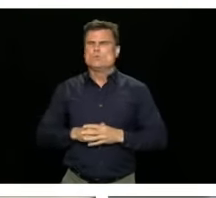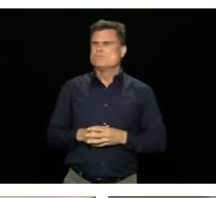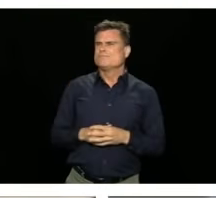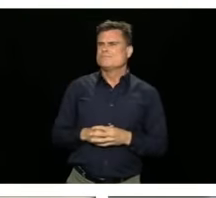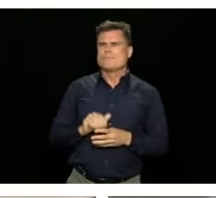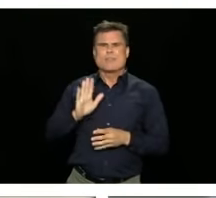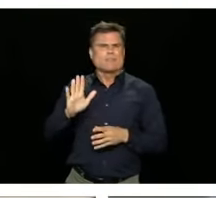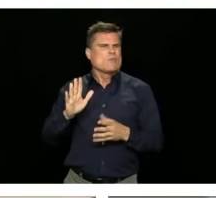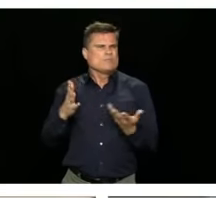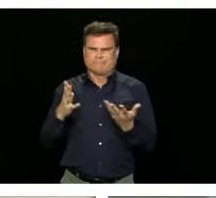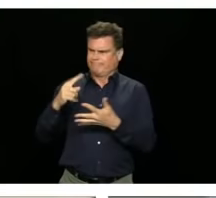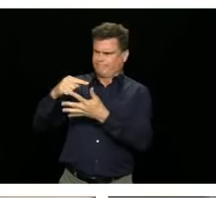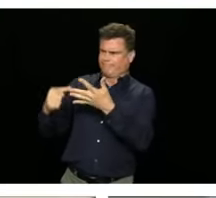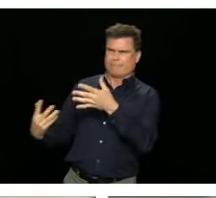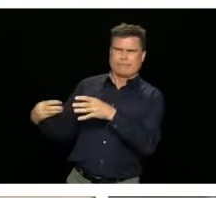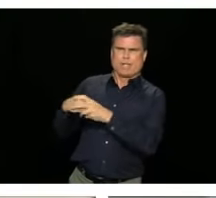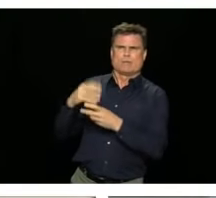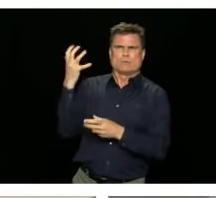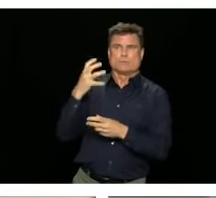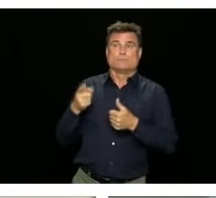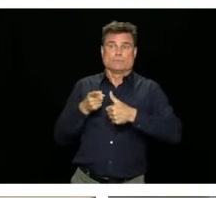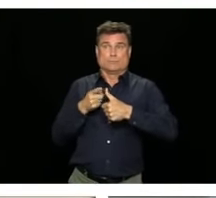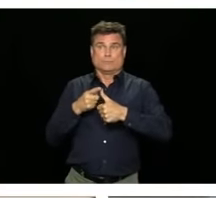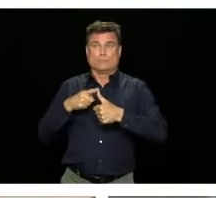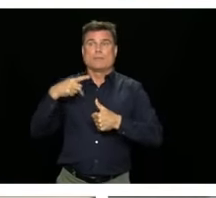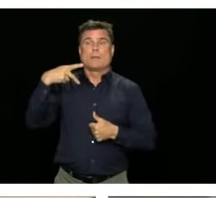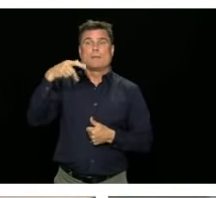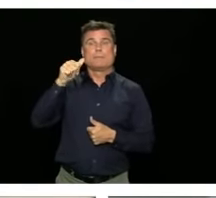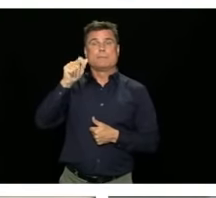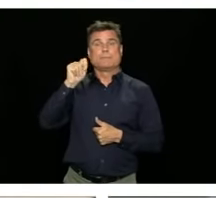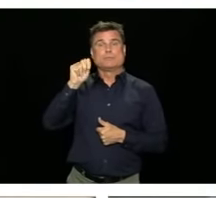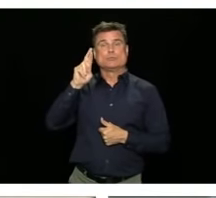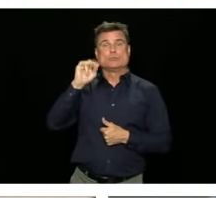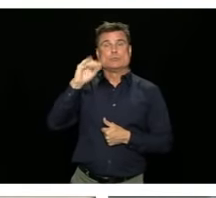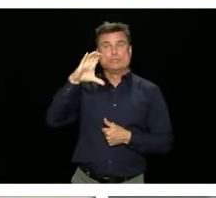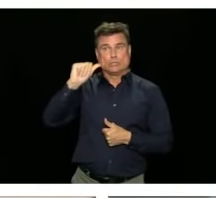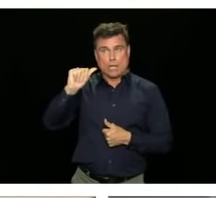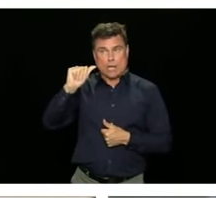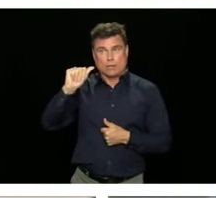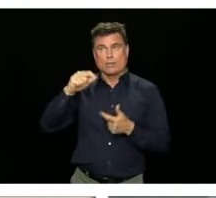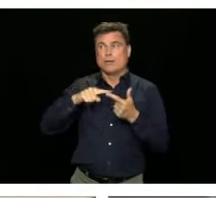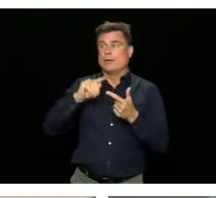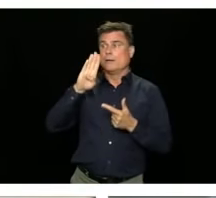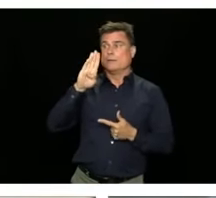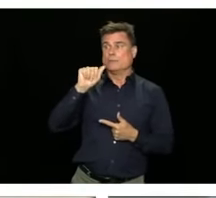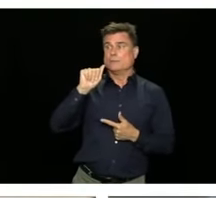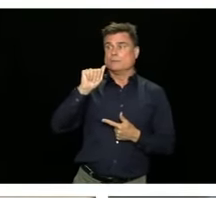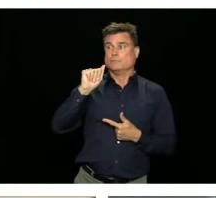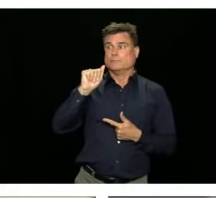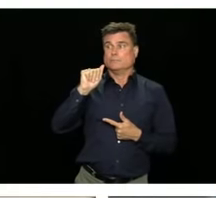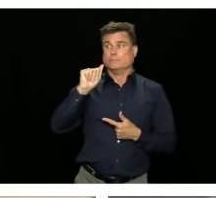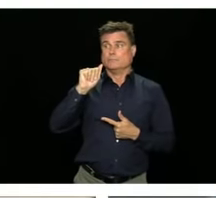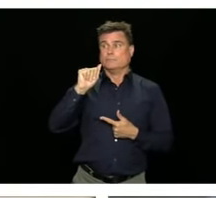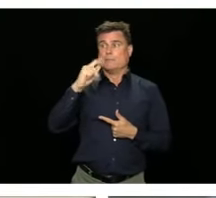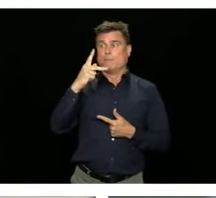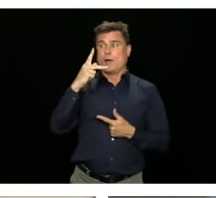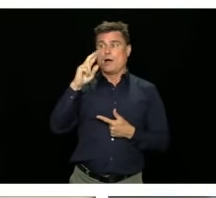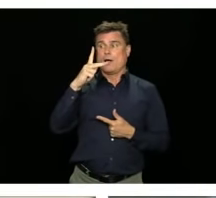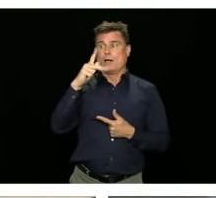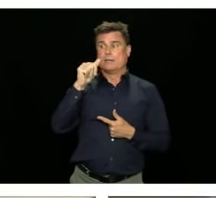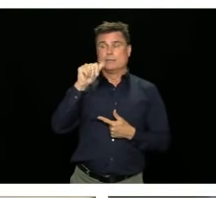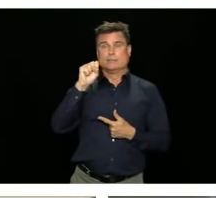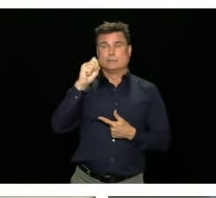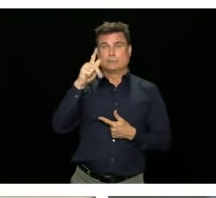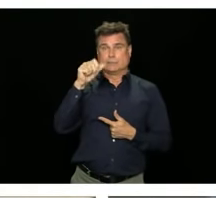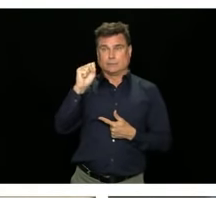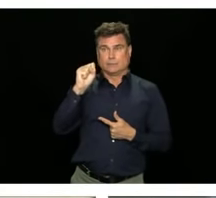Barkaskas. Patricia serves on the BC Multicultural Advisory Council and the Minister's Advisory Council on Indigenous